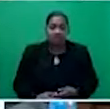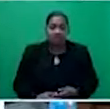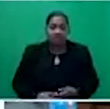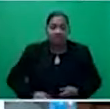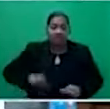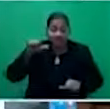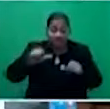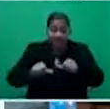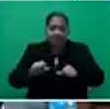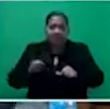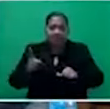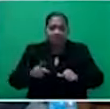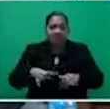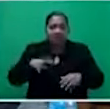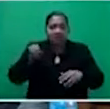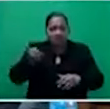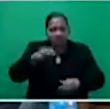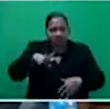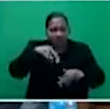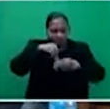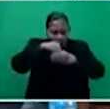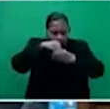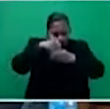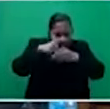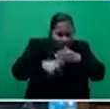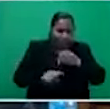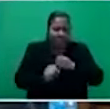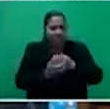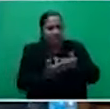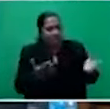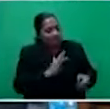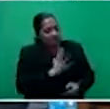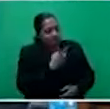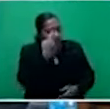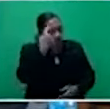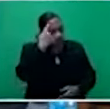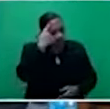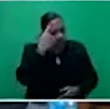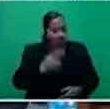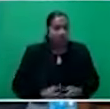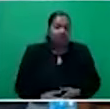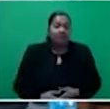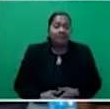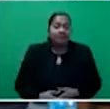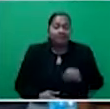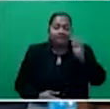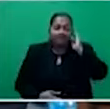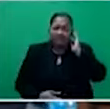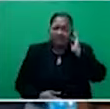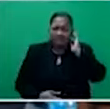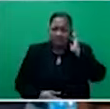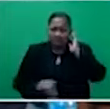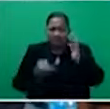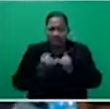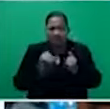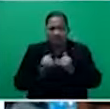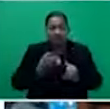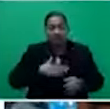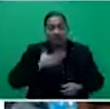thinking. Mr. Speaker, sir. Mr. Speaker, sir, it was very interesting that